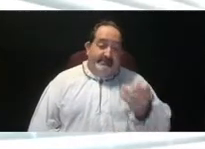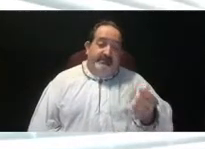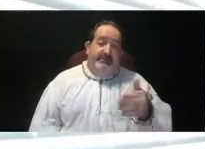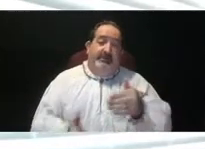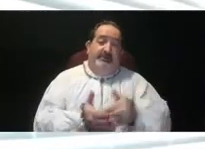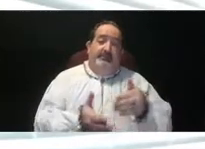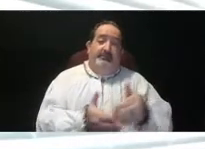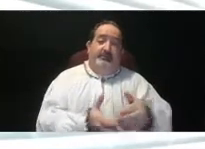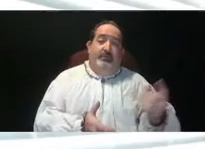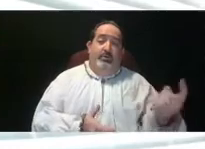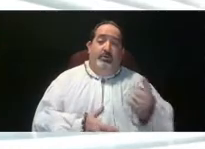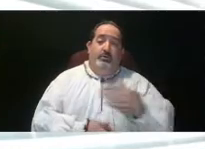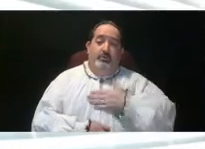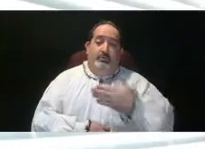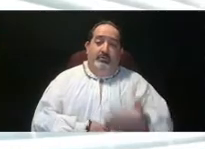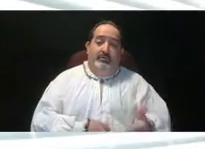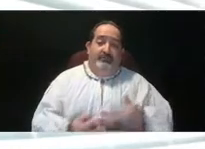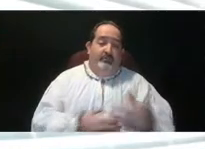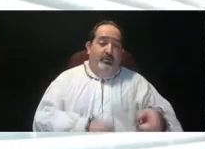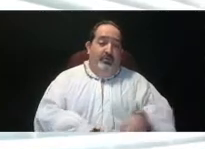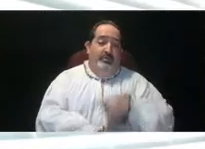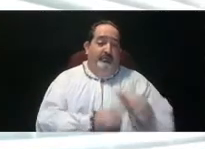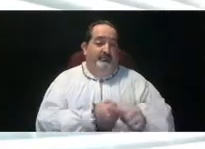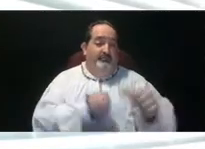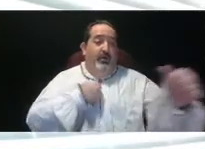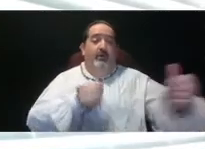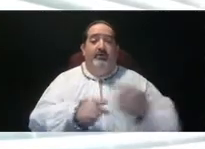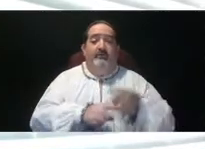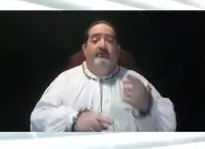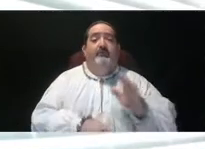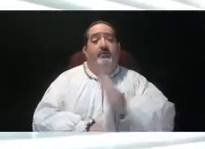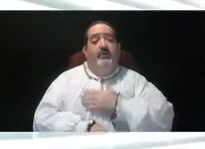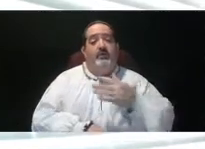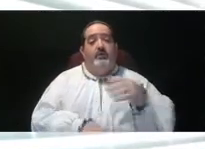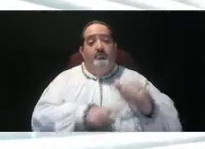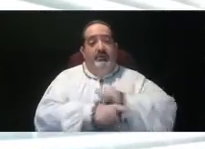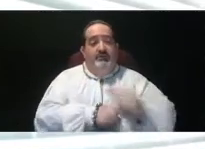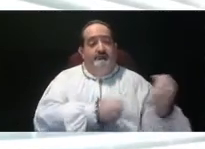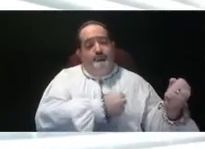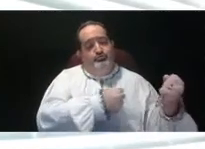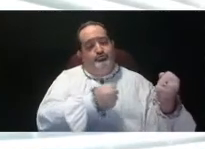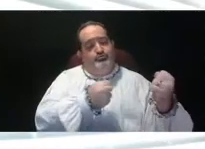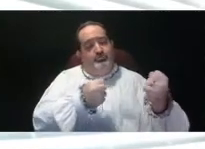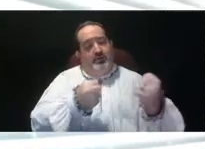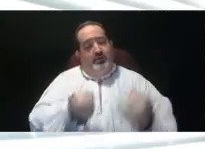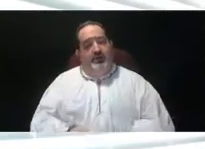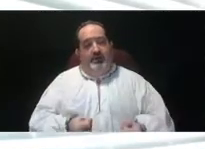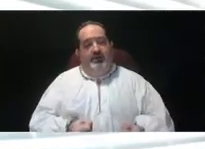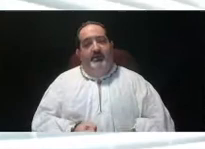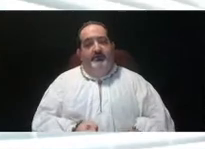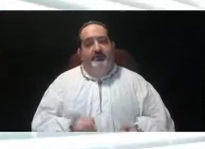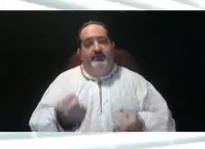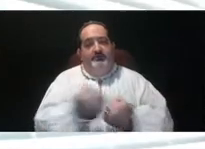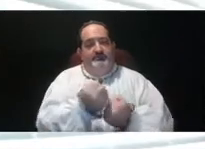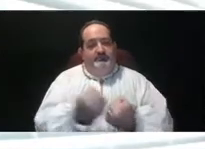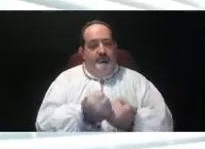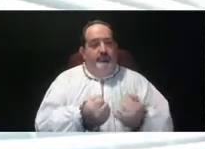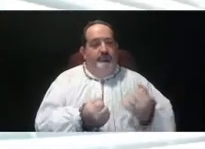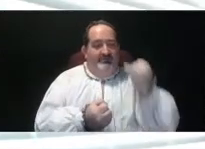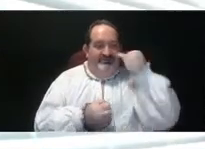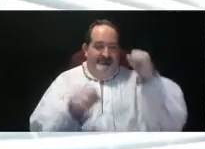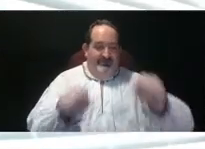He is always willing, even though he lives a distance away from our fighter practice, to drive over for fighter practice and support wherever he